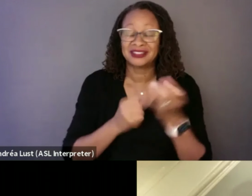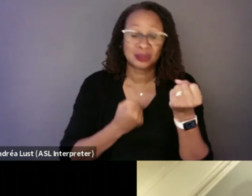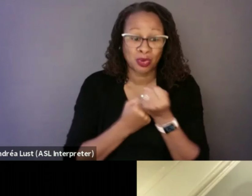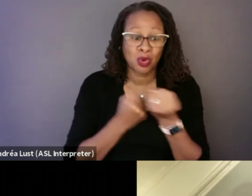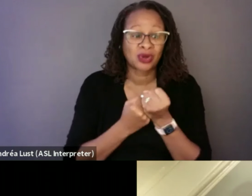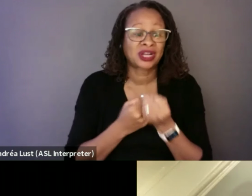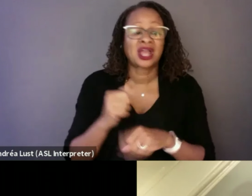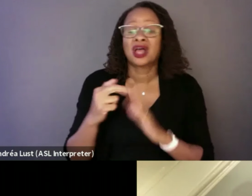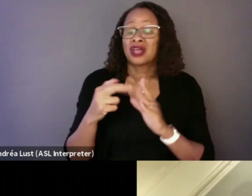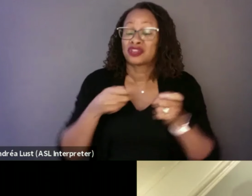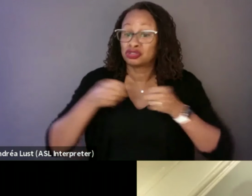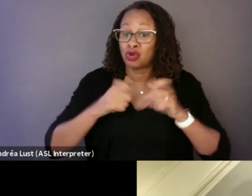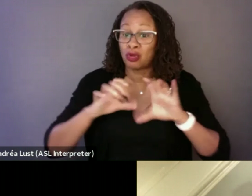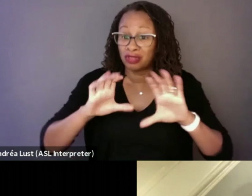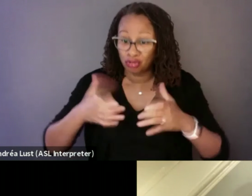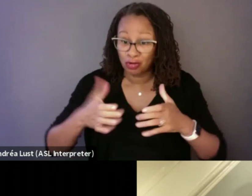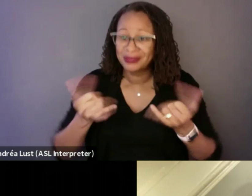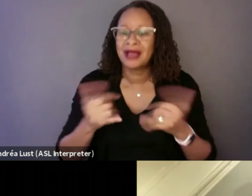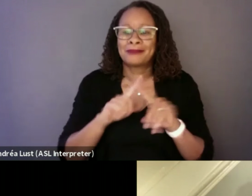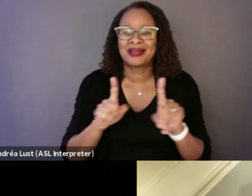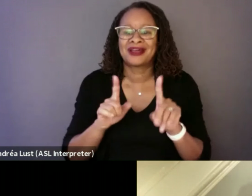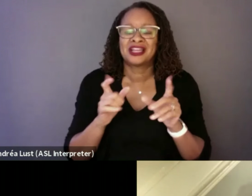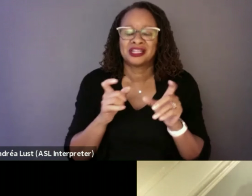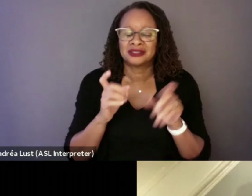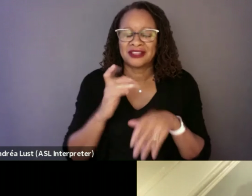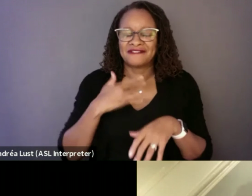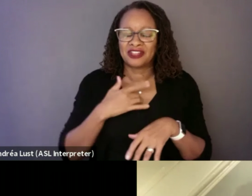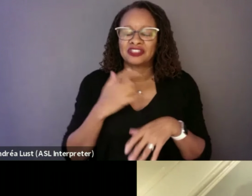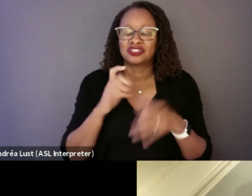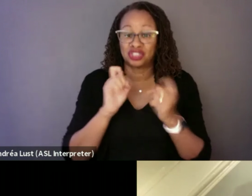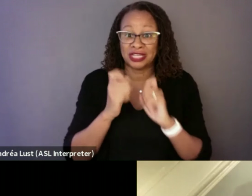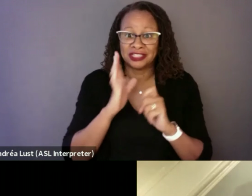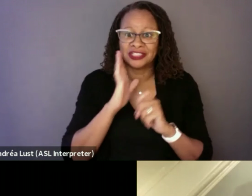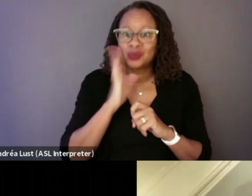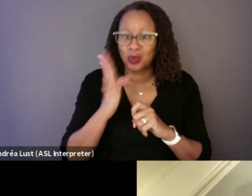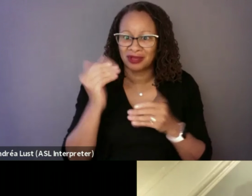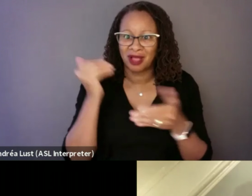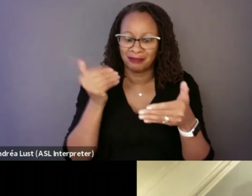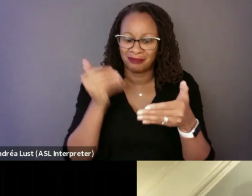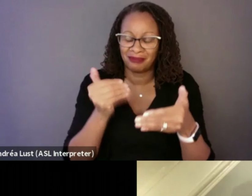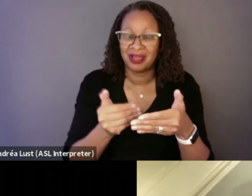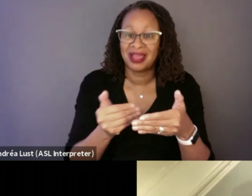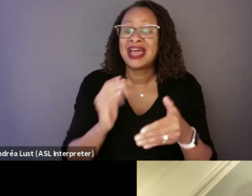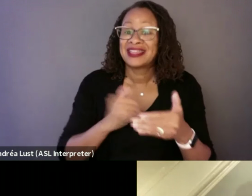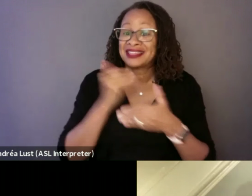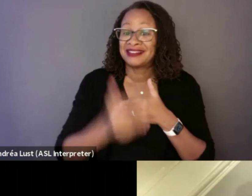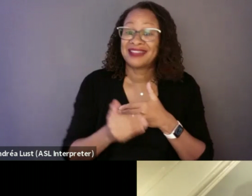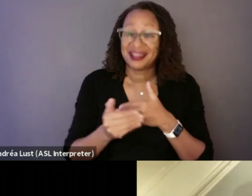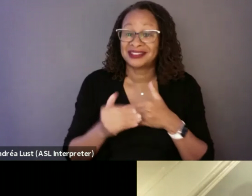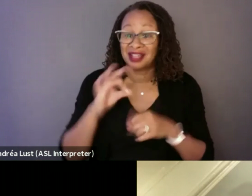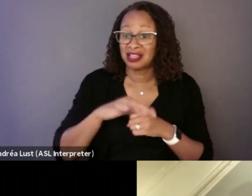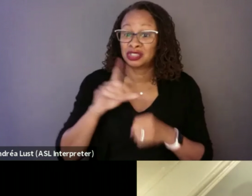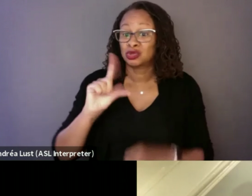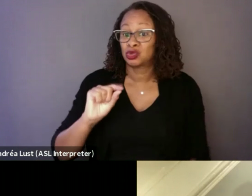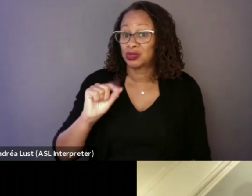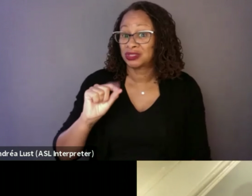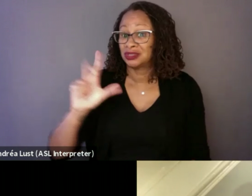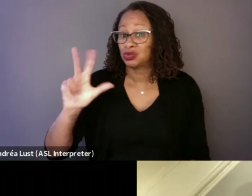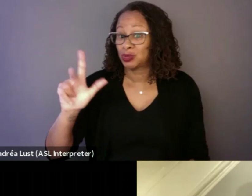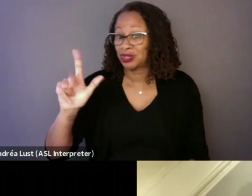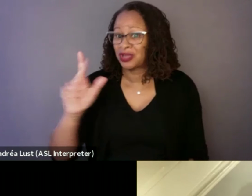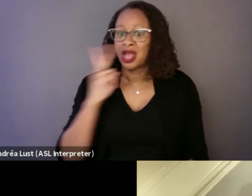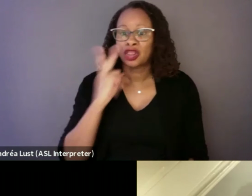that change is within reach. If you look at the coming election in 2023, look at the